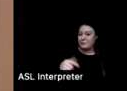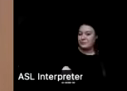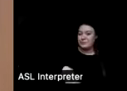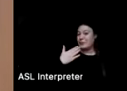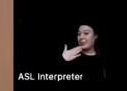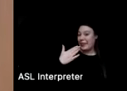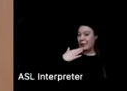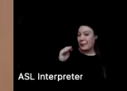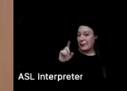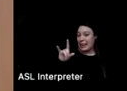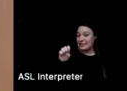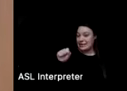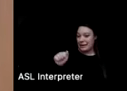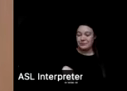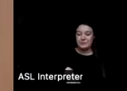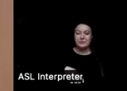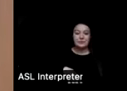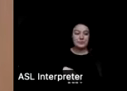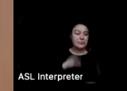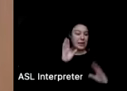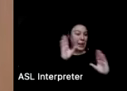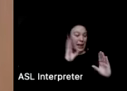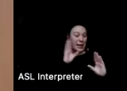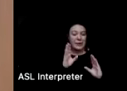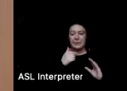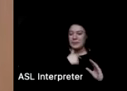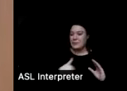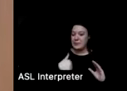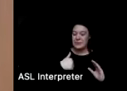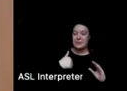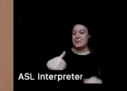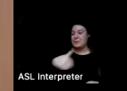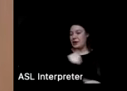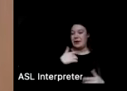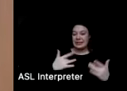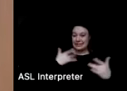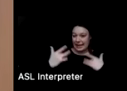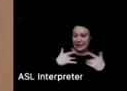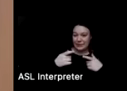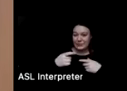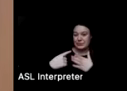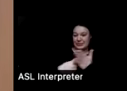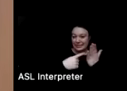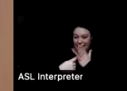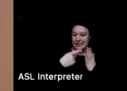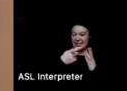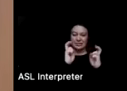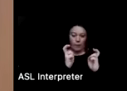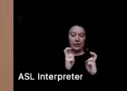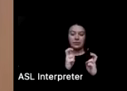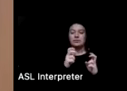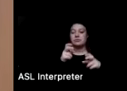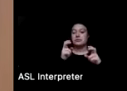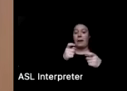Hi, everyone. We're really pleased to be talking with you today about this topic of managing student research. And whether you